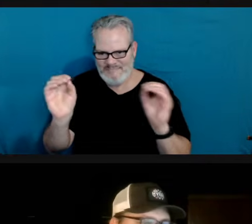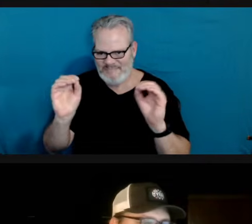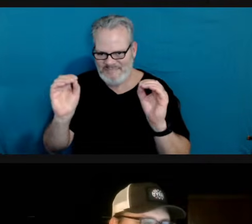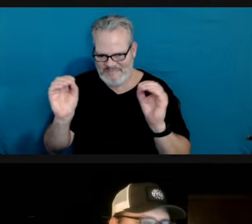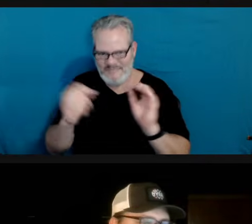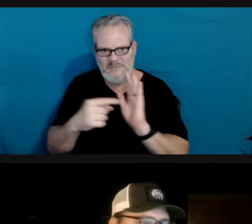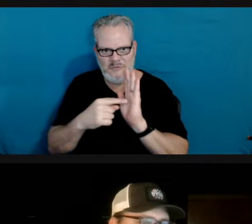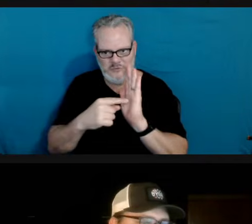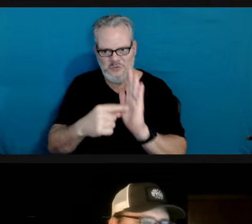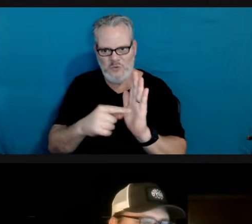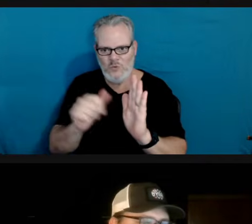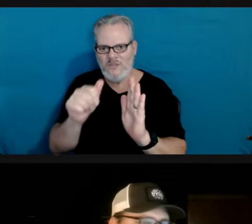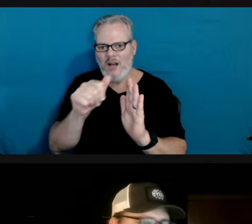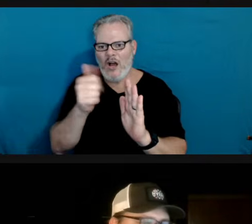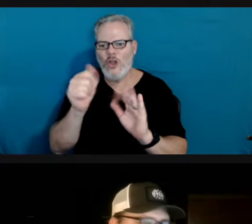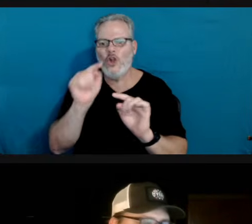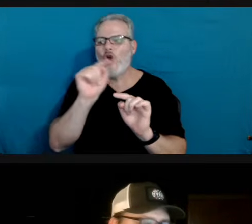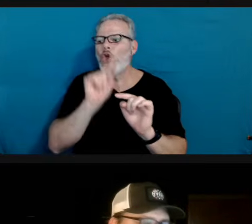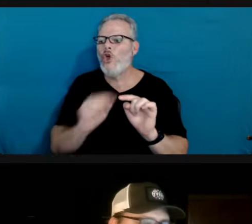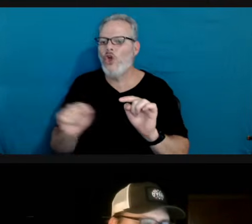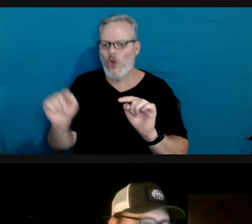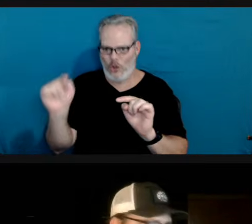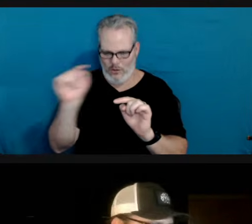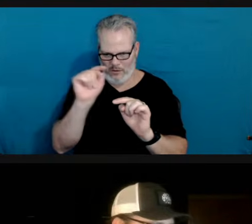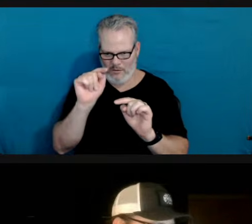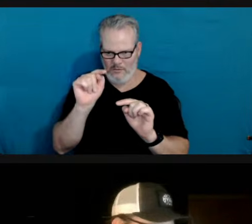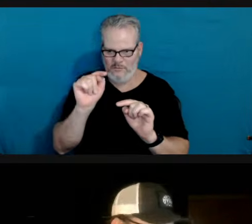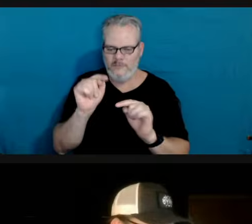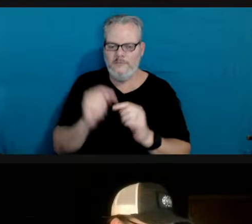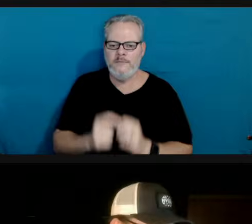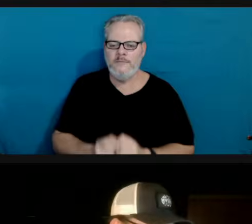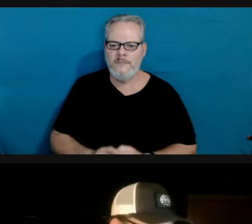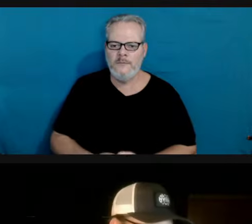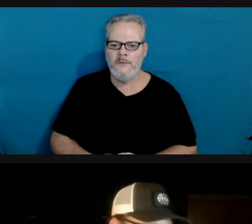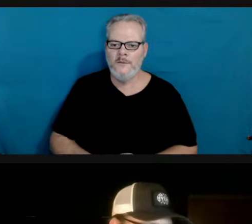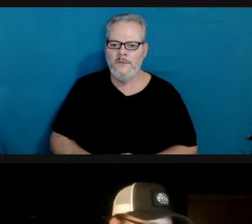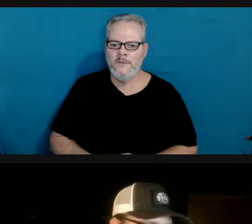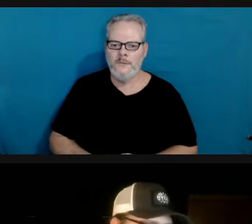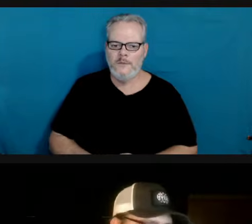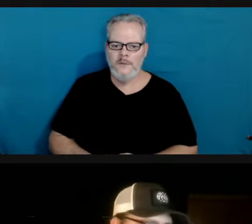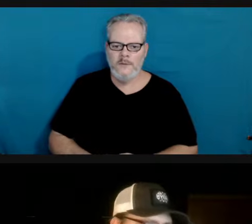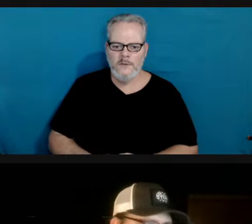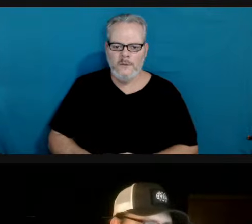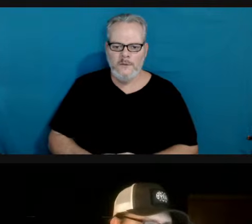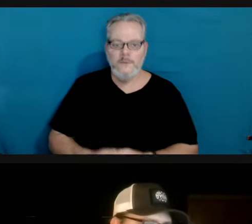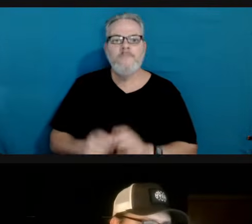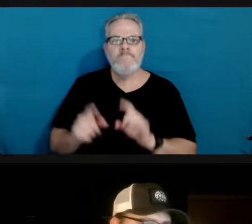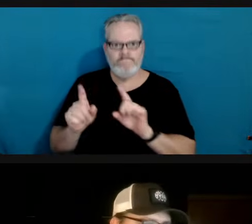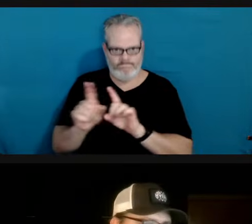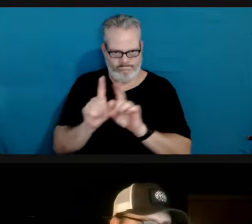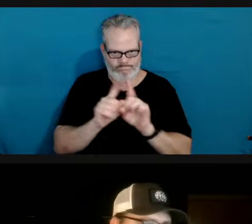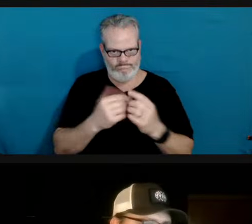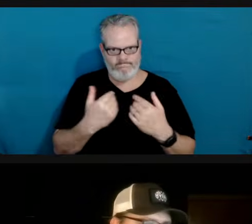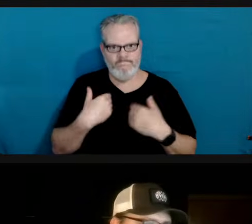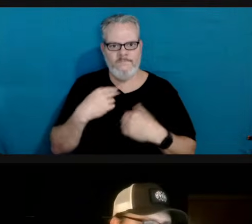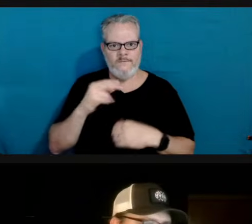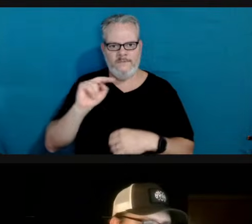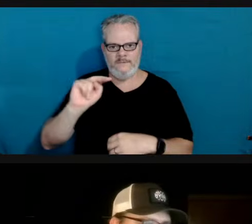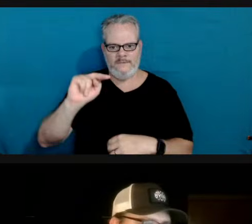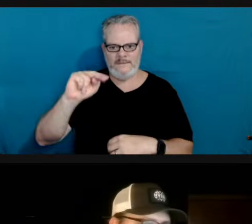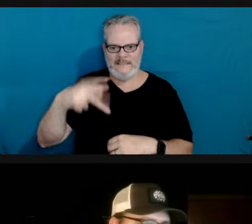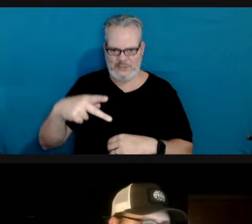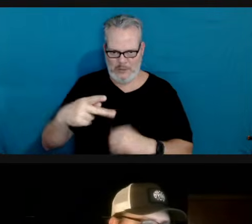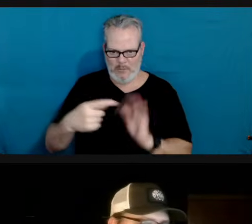you some of the other state associated sites. And then we also have a national park, which you can see they are showing Volcano Arts